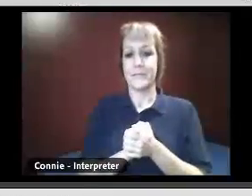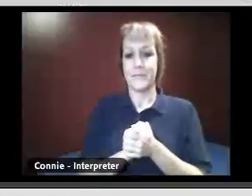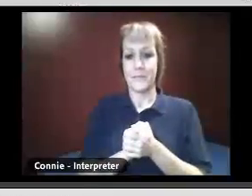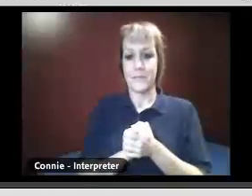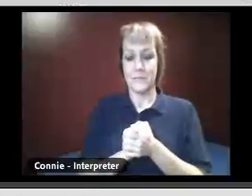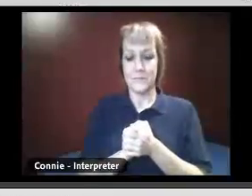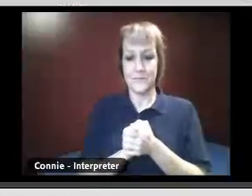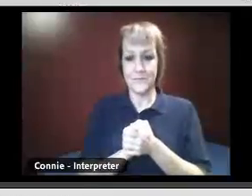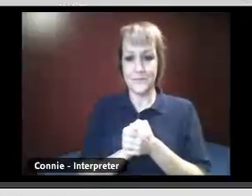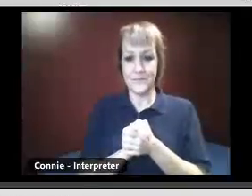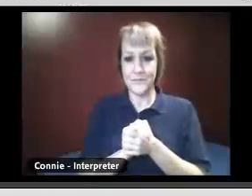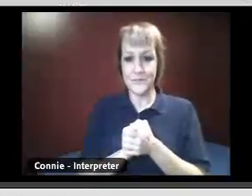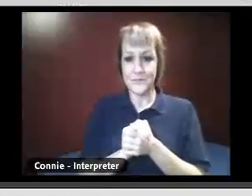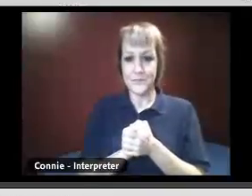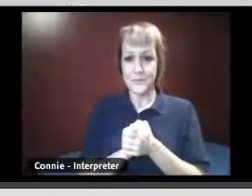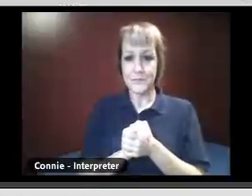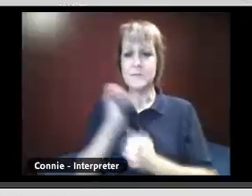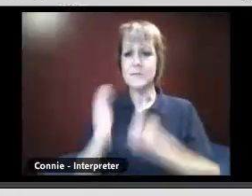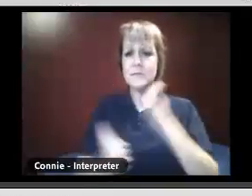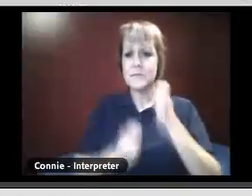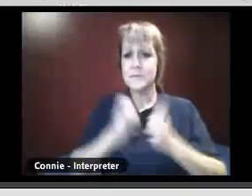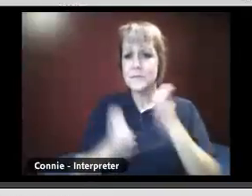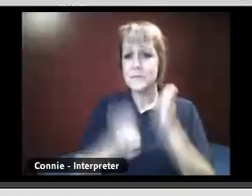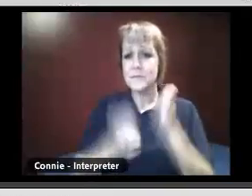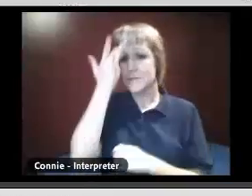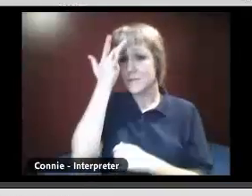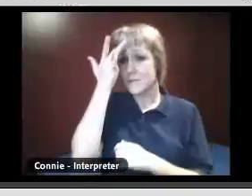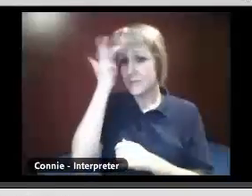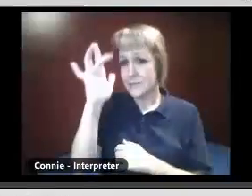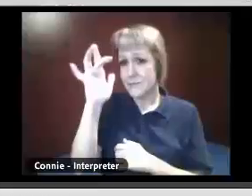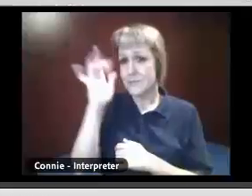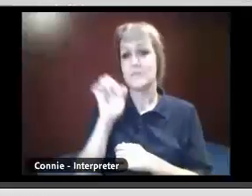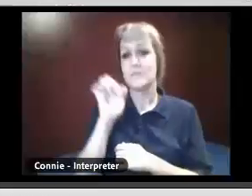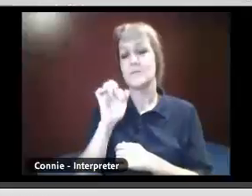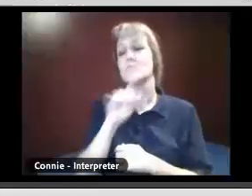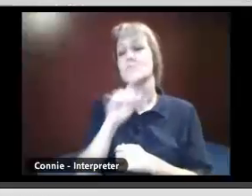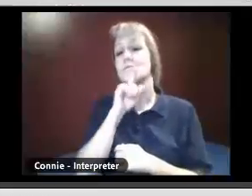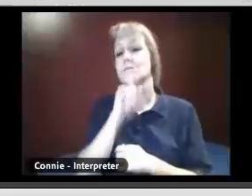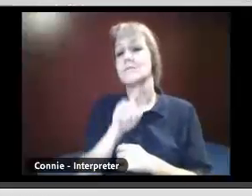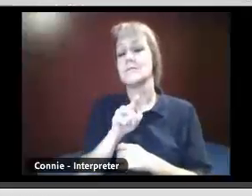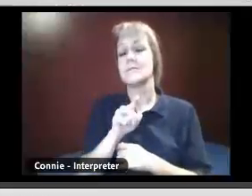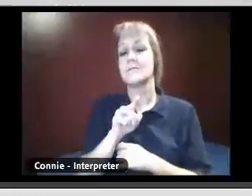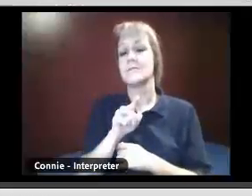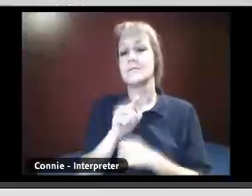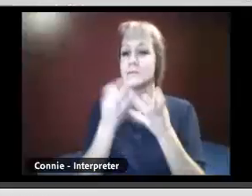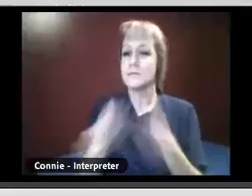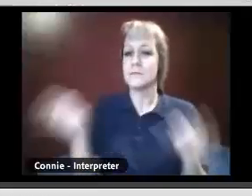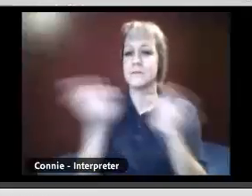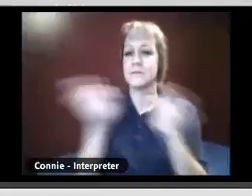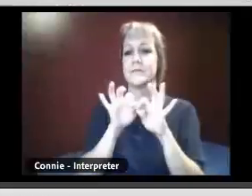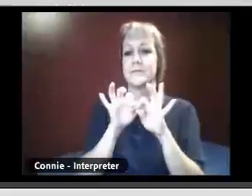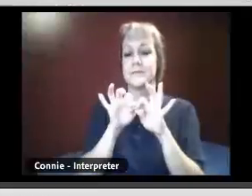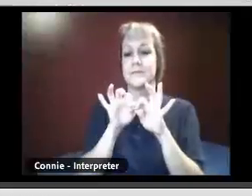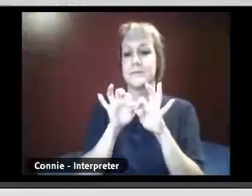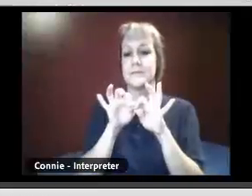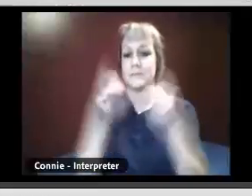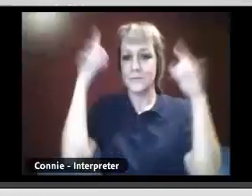And so emotional intelligence are really very critical, to